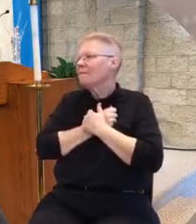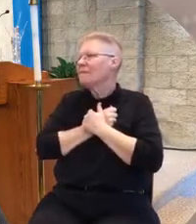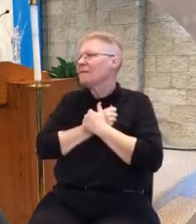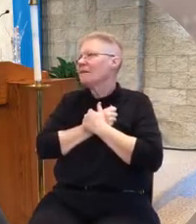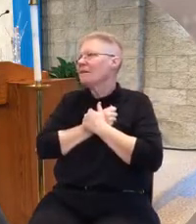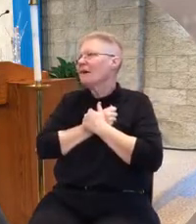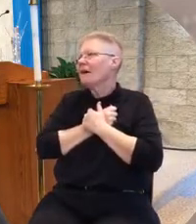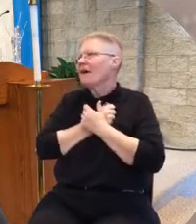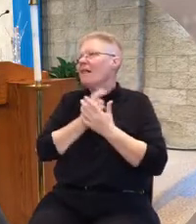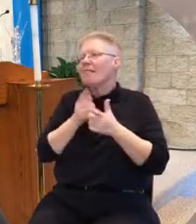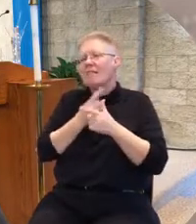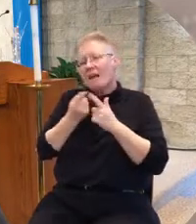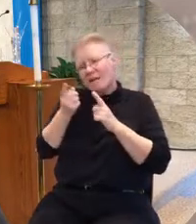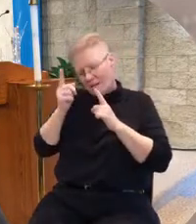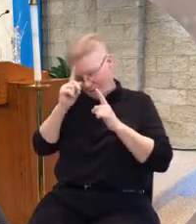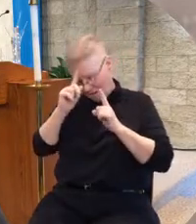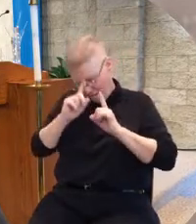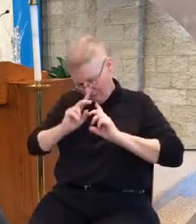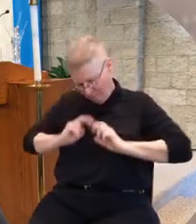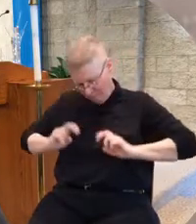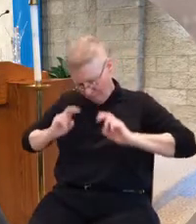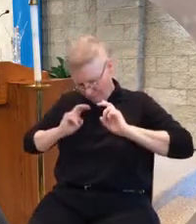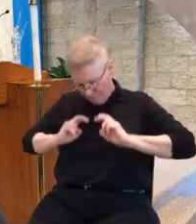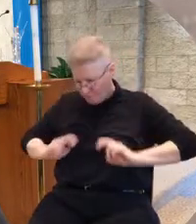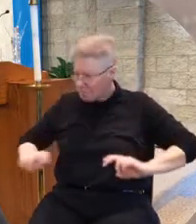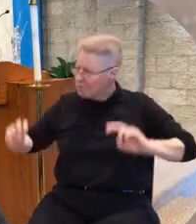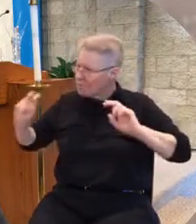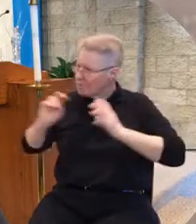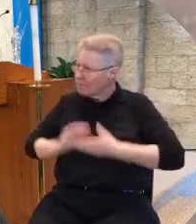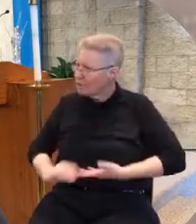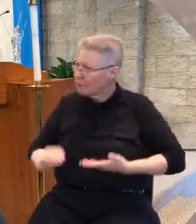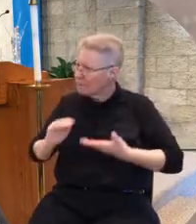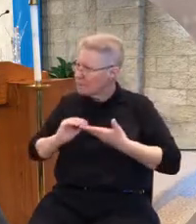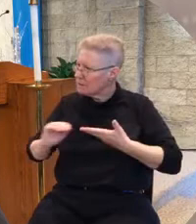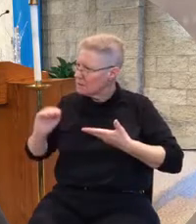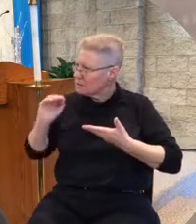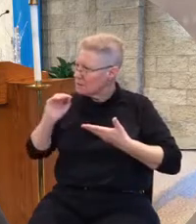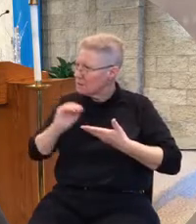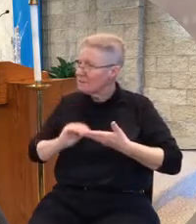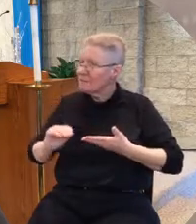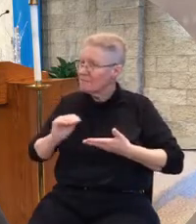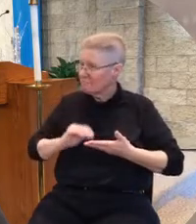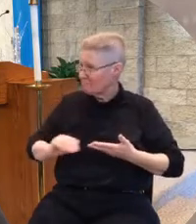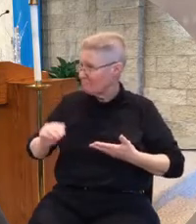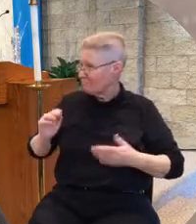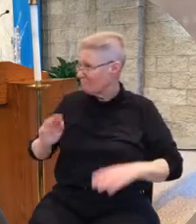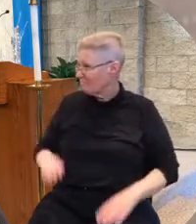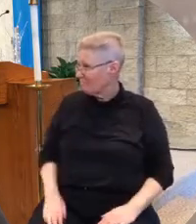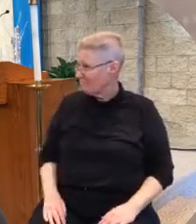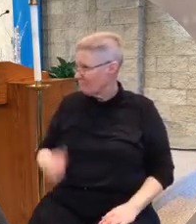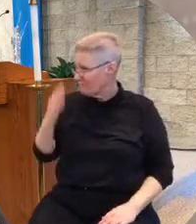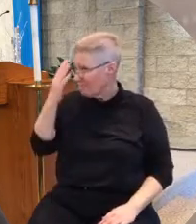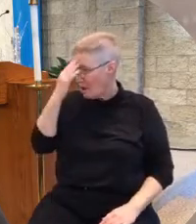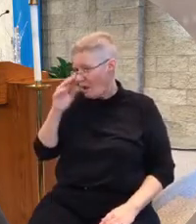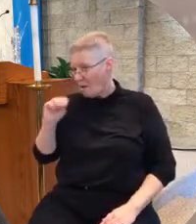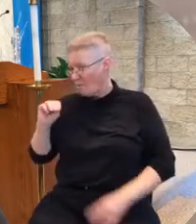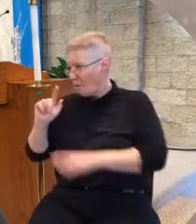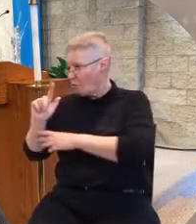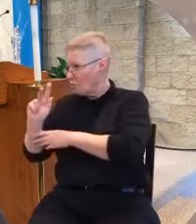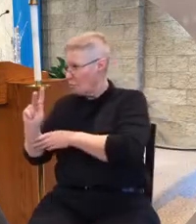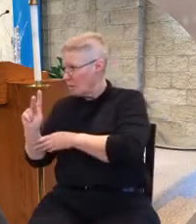And then you dive deeper into forgiveness. Do you know what it took for Martin Luther King to